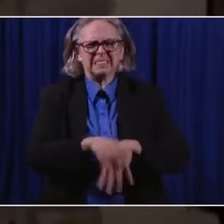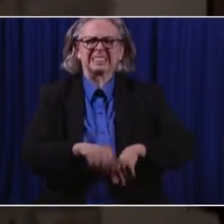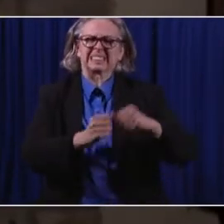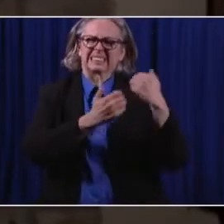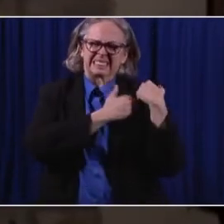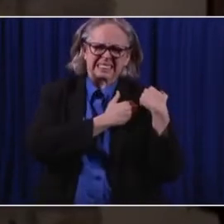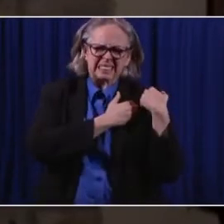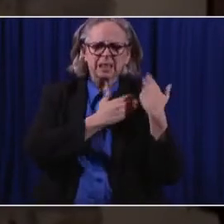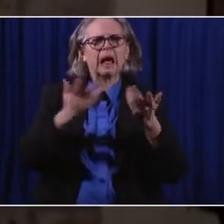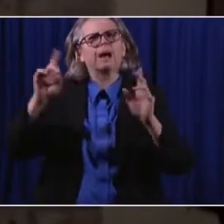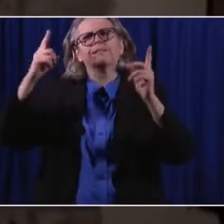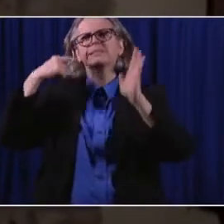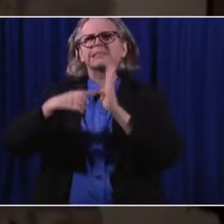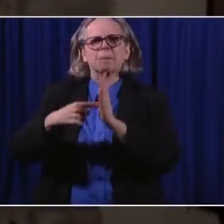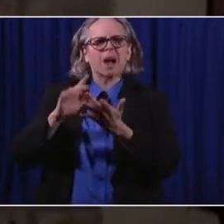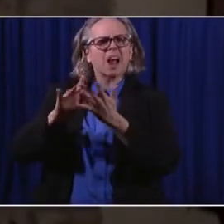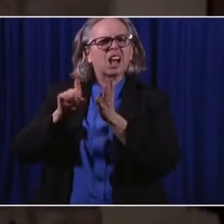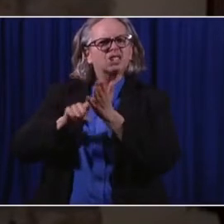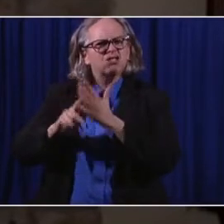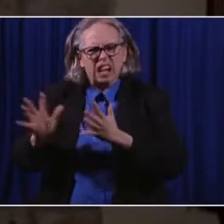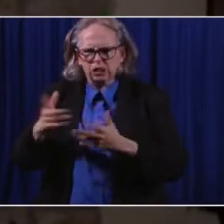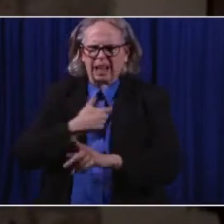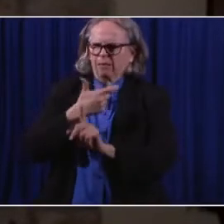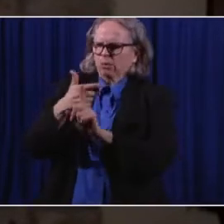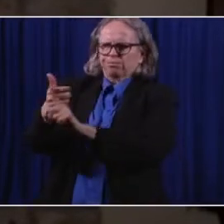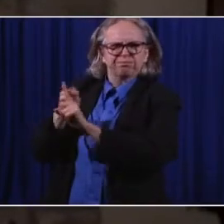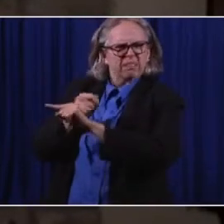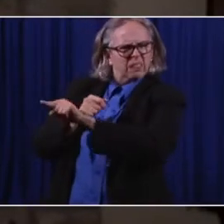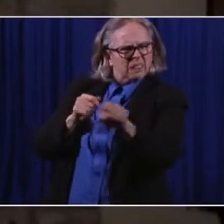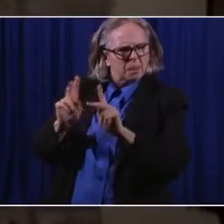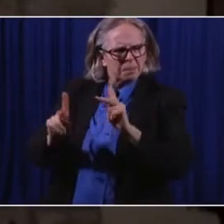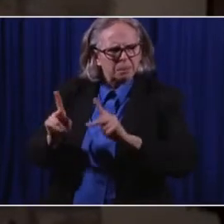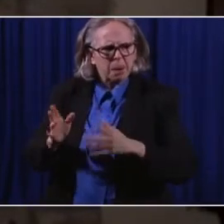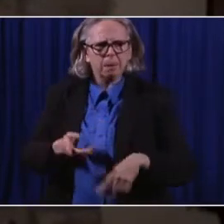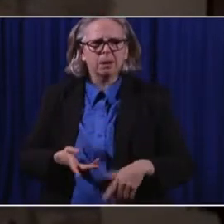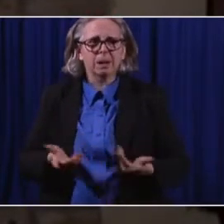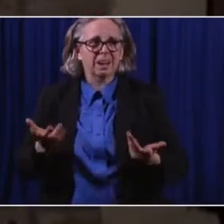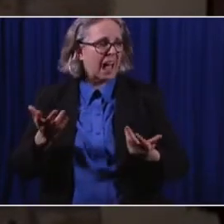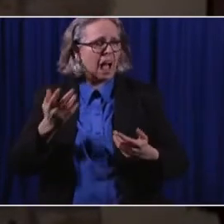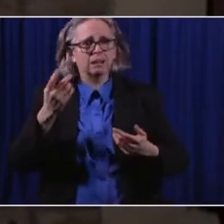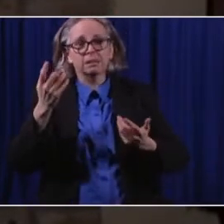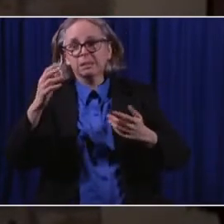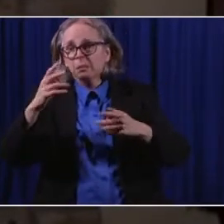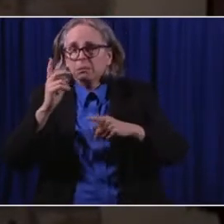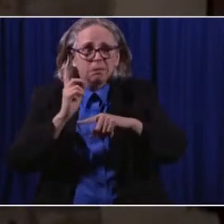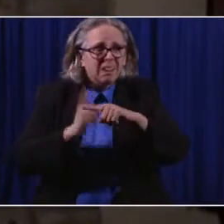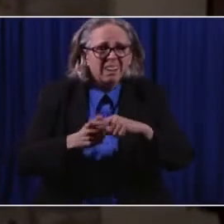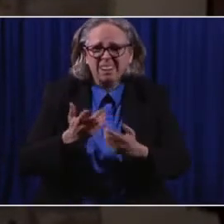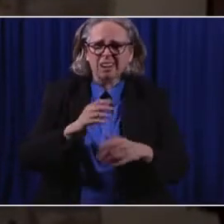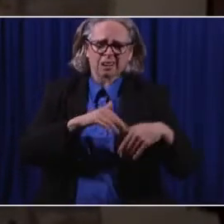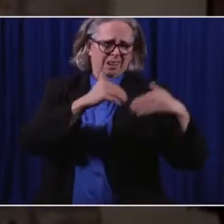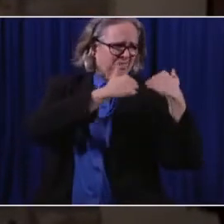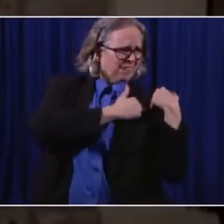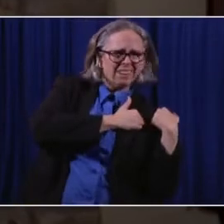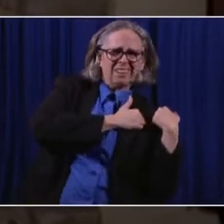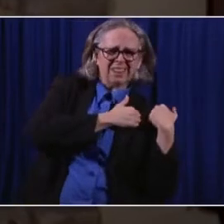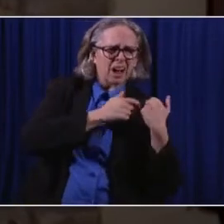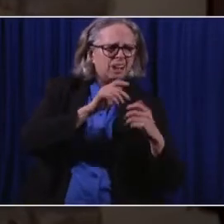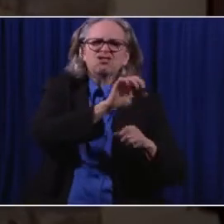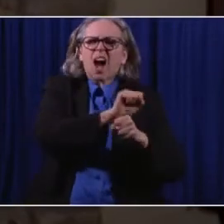departments do without a pandemic even being around. You add to that the tracing and what